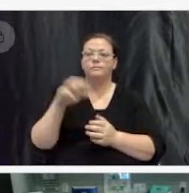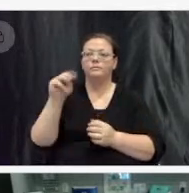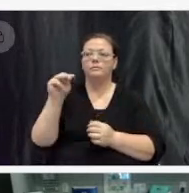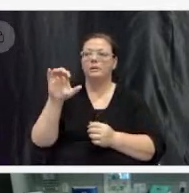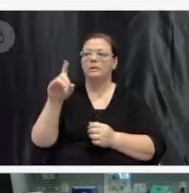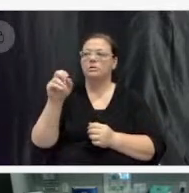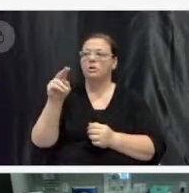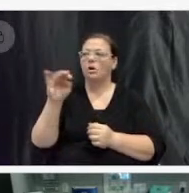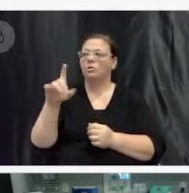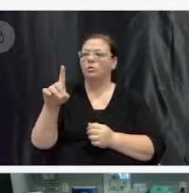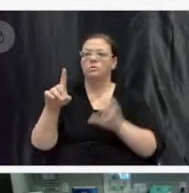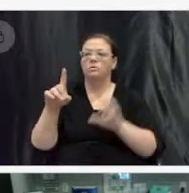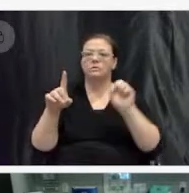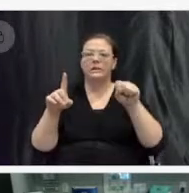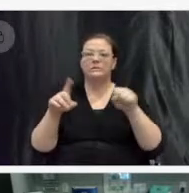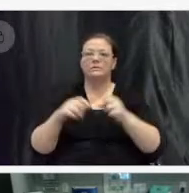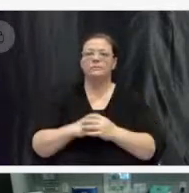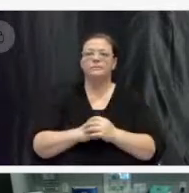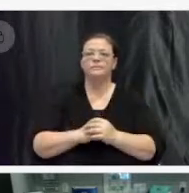McDonald, Yes.